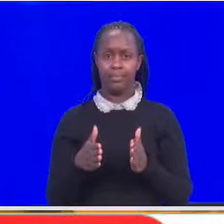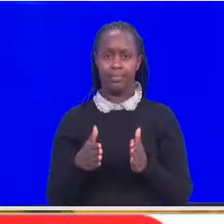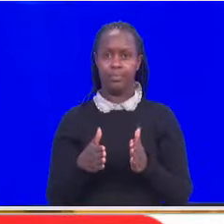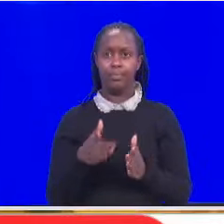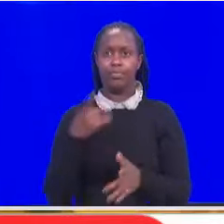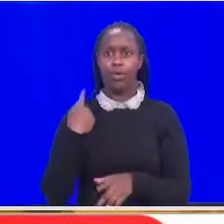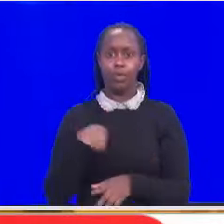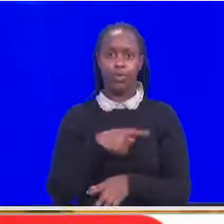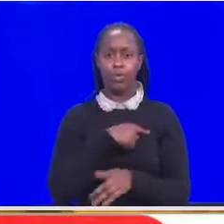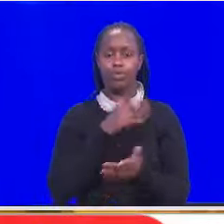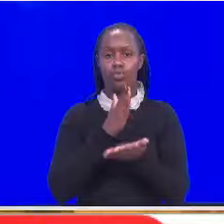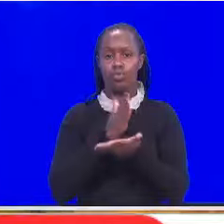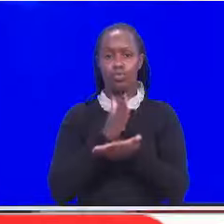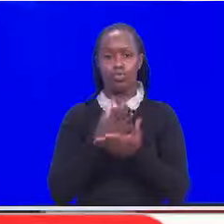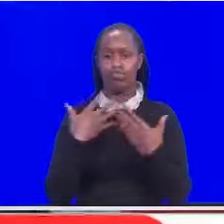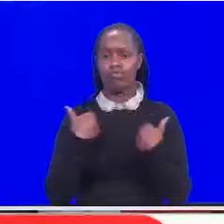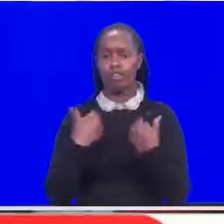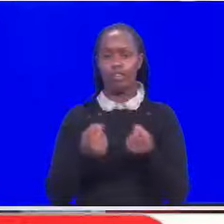we shall overcome this.